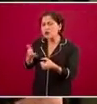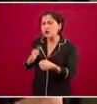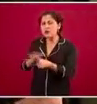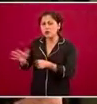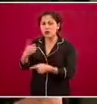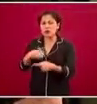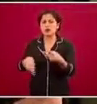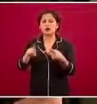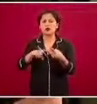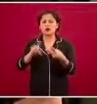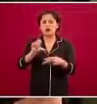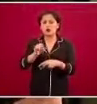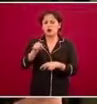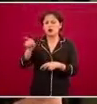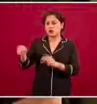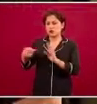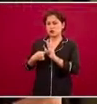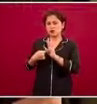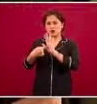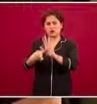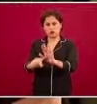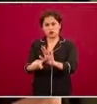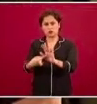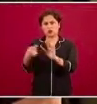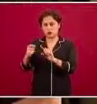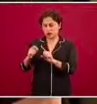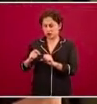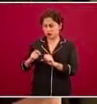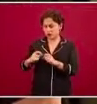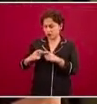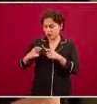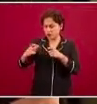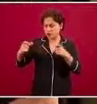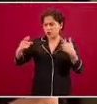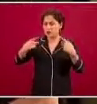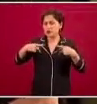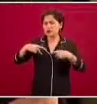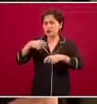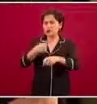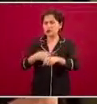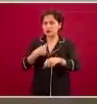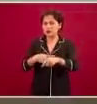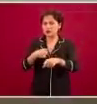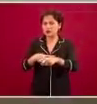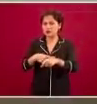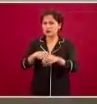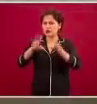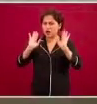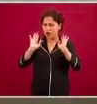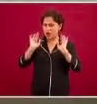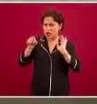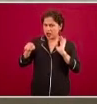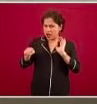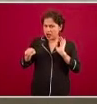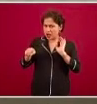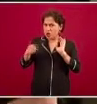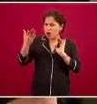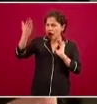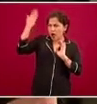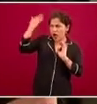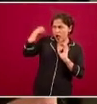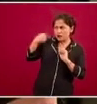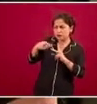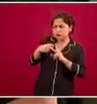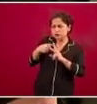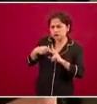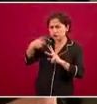response to this? And also these charts that you have shown us, the increasing number of infected